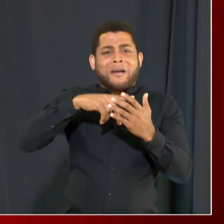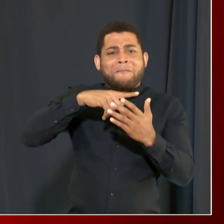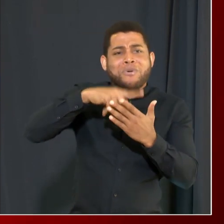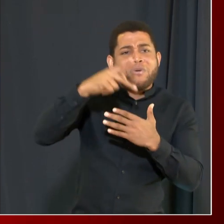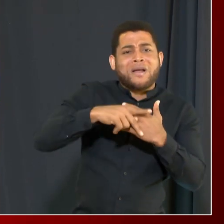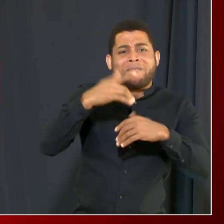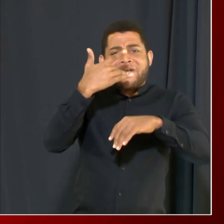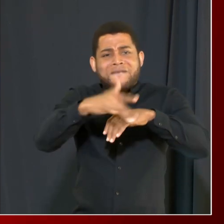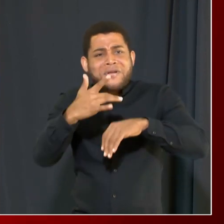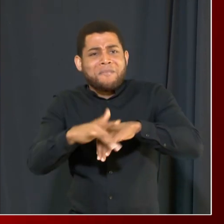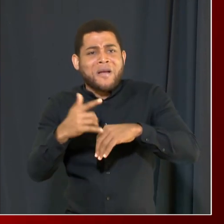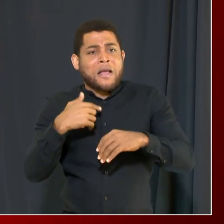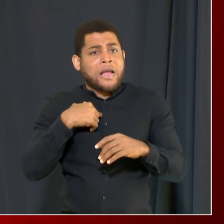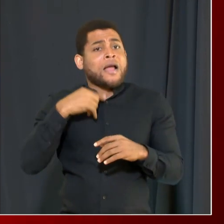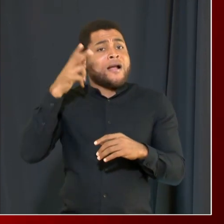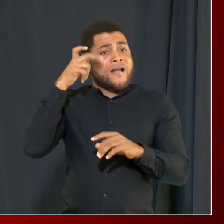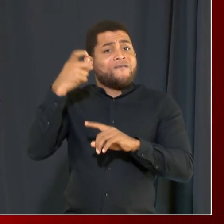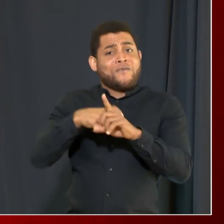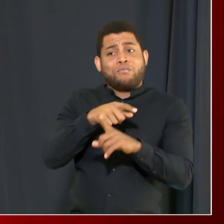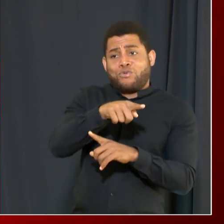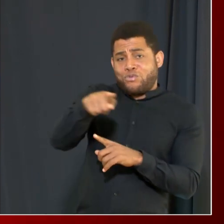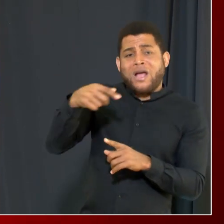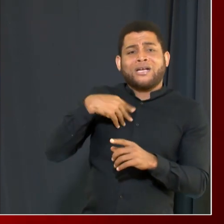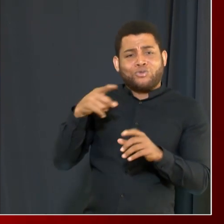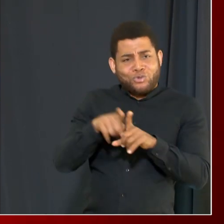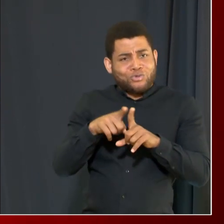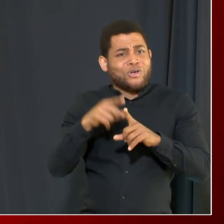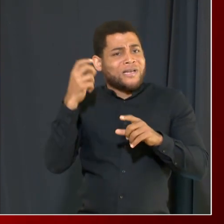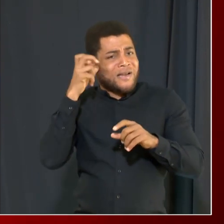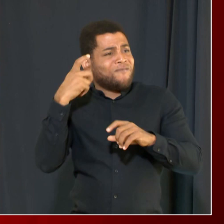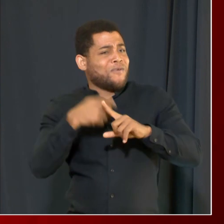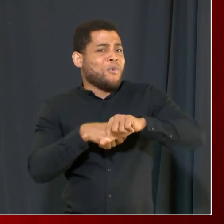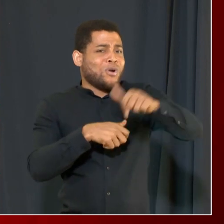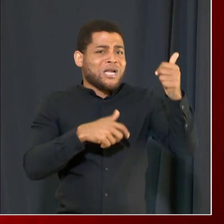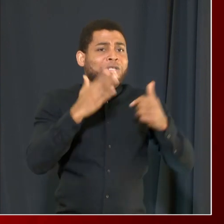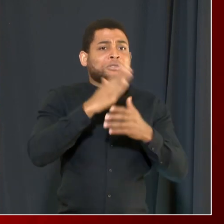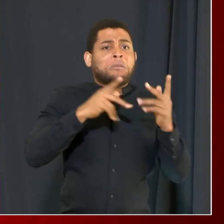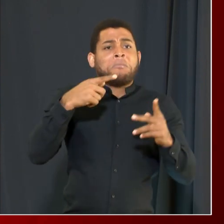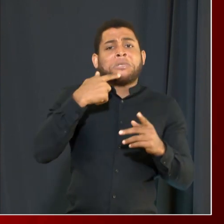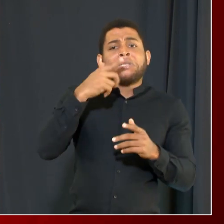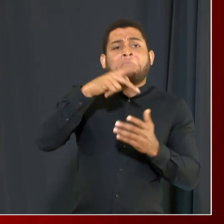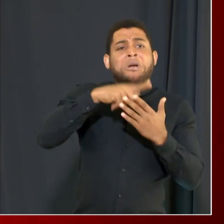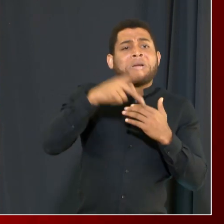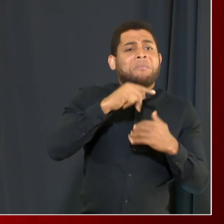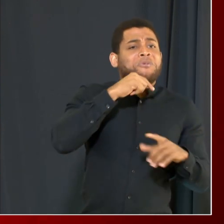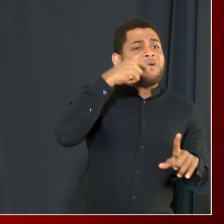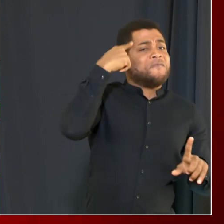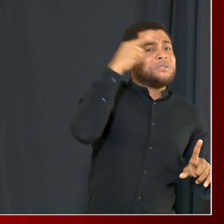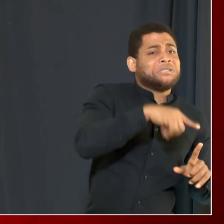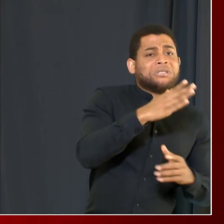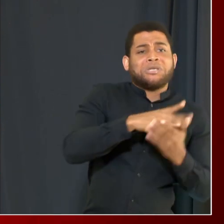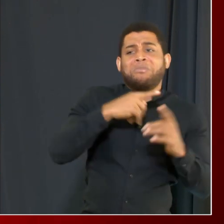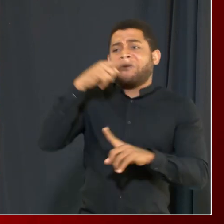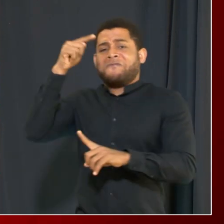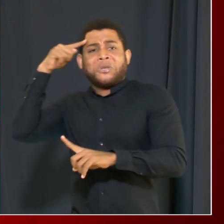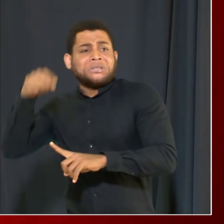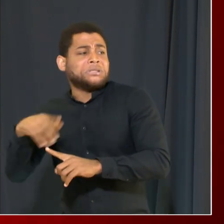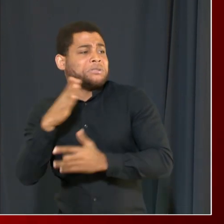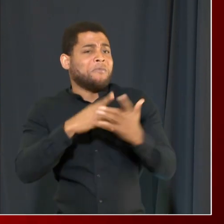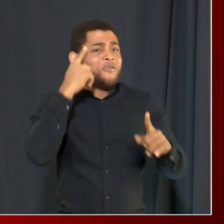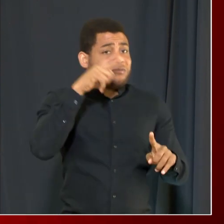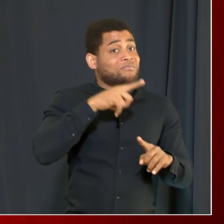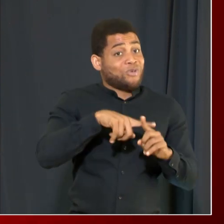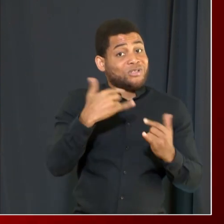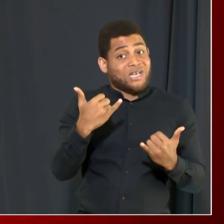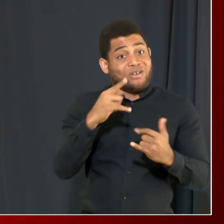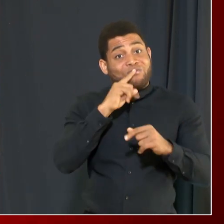and others, well, there's not a program for this and there's not a program for that. Then I'll say, well, actually there is. And so we all